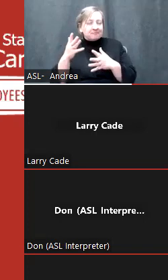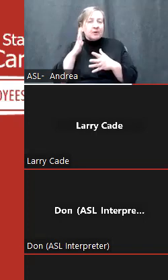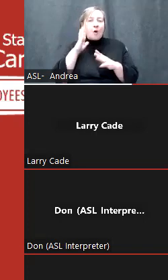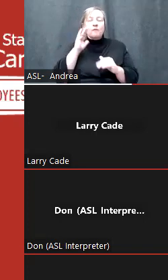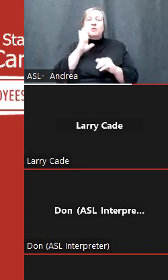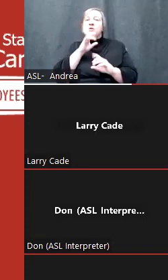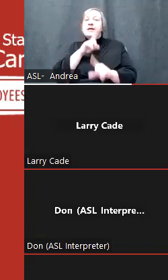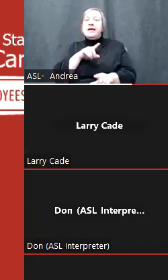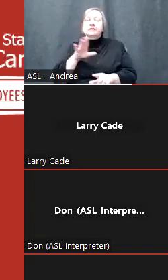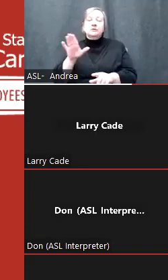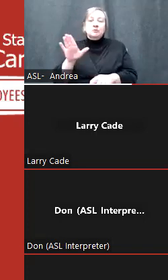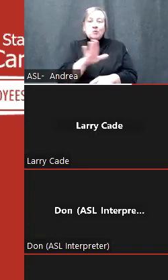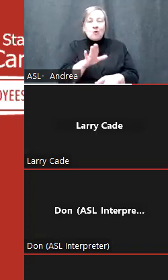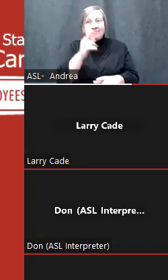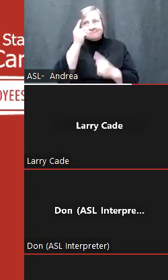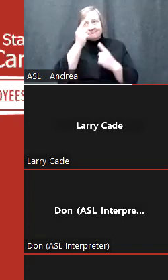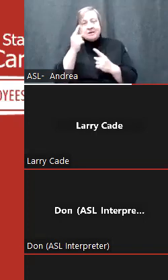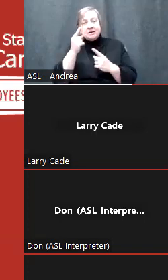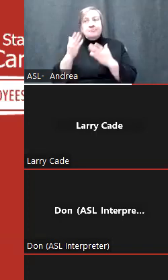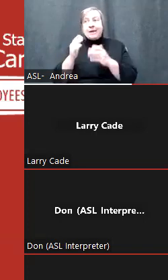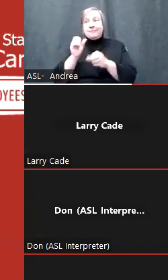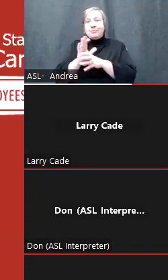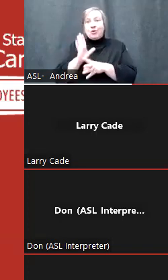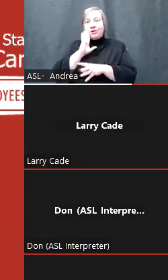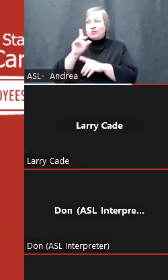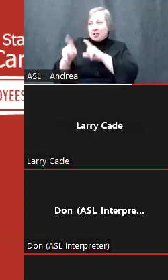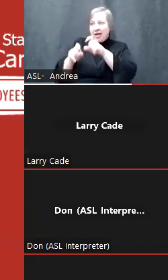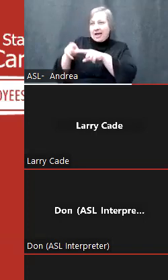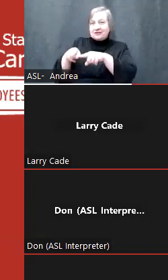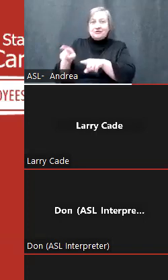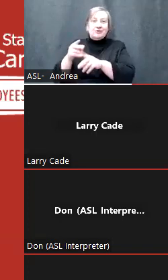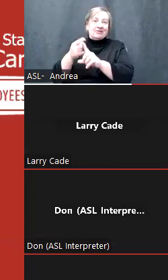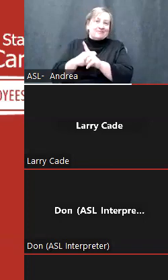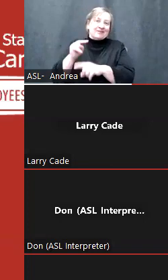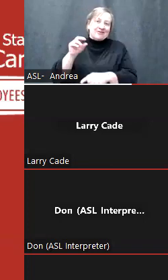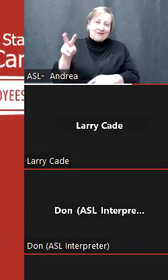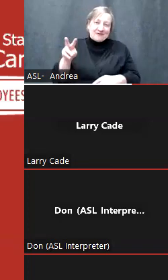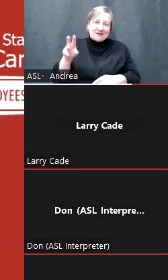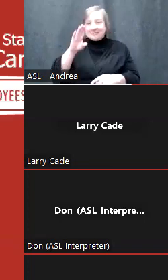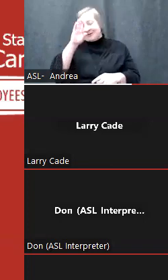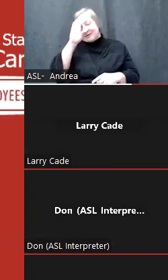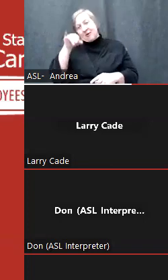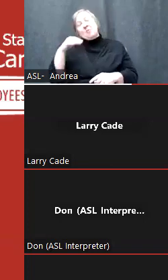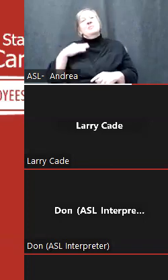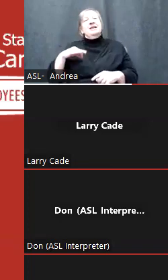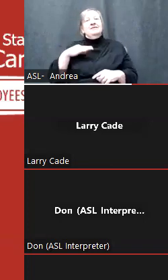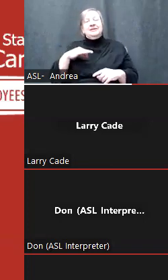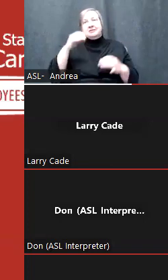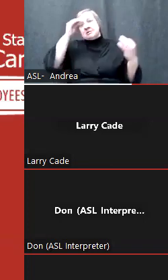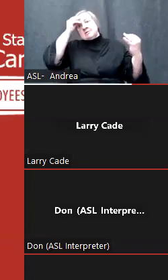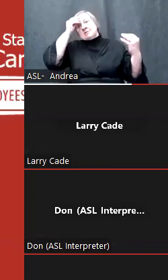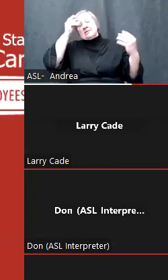any questions that you're going to get from employees, of course, during the month of November when we know benefits are on top of everyone's